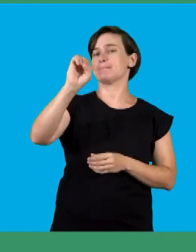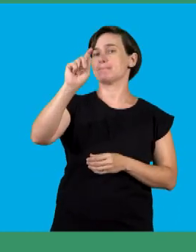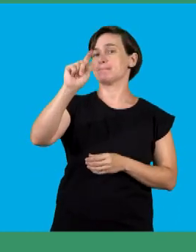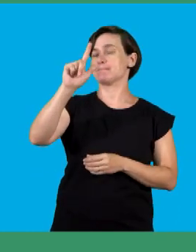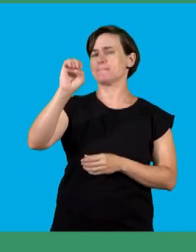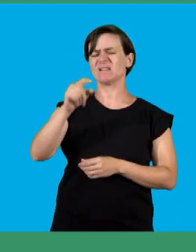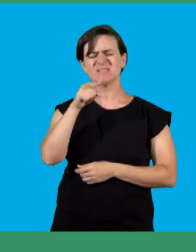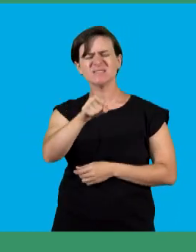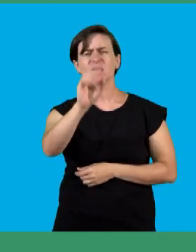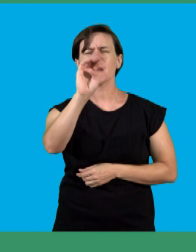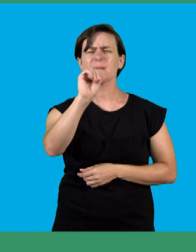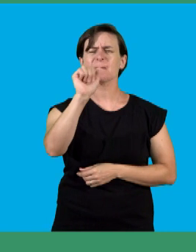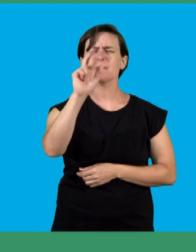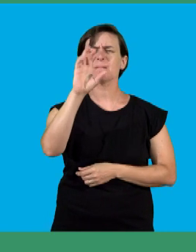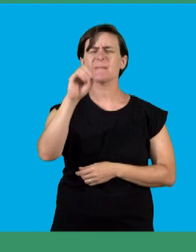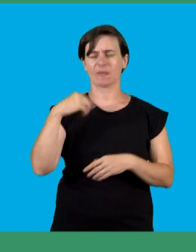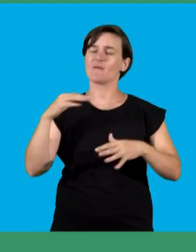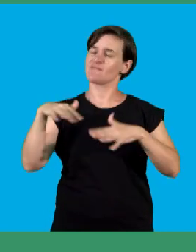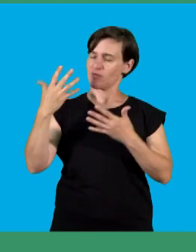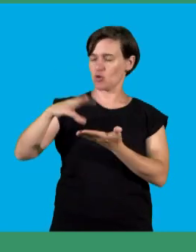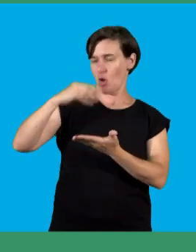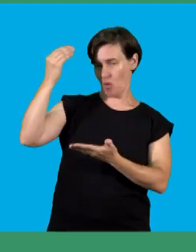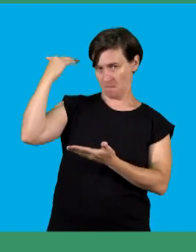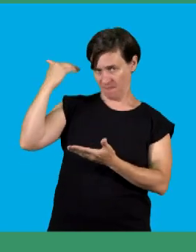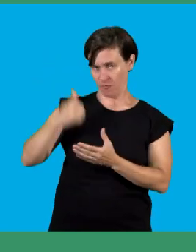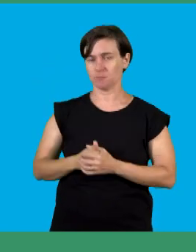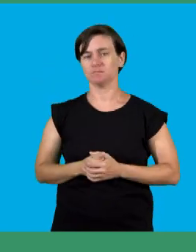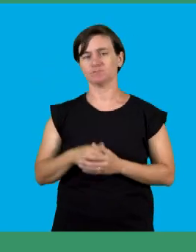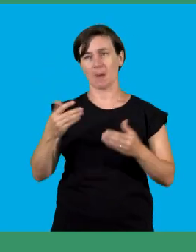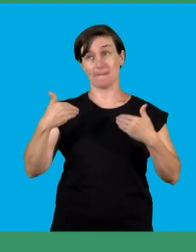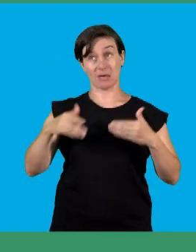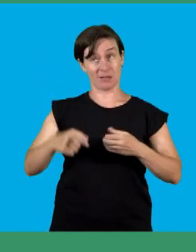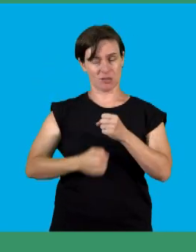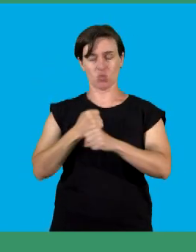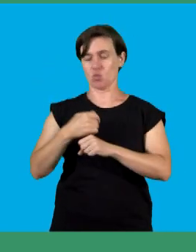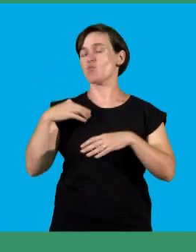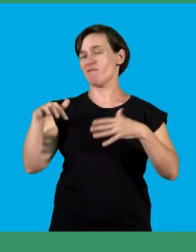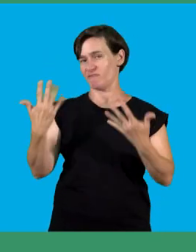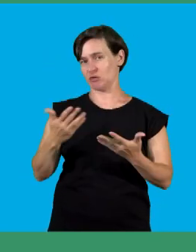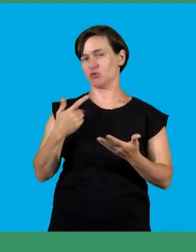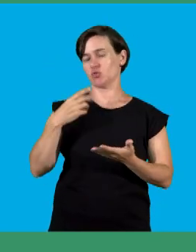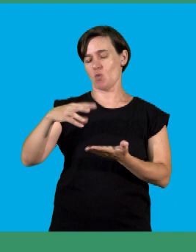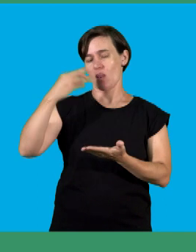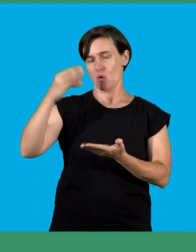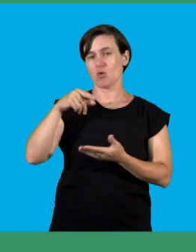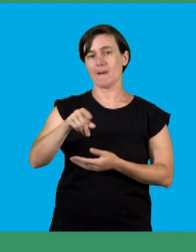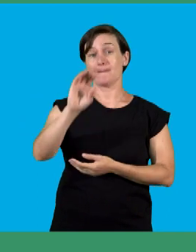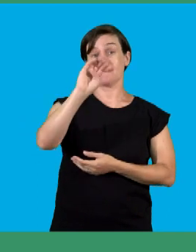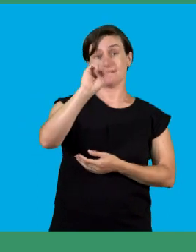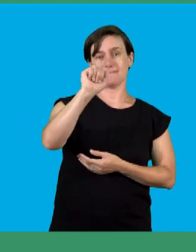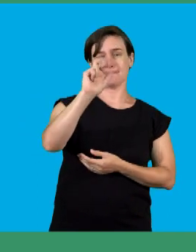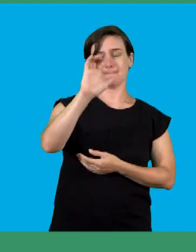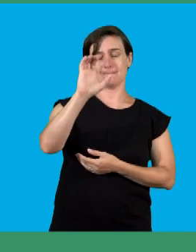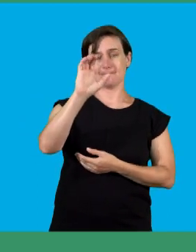remember macro was one of the topics that we did in at the beginning of the year as a business studies topic. There's